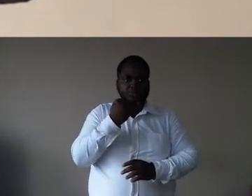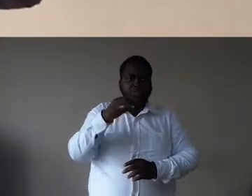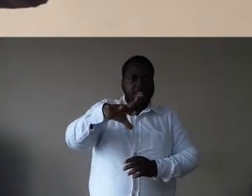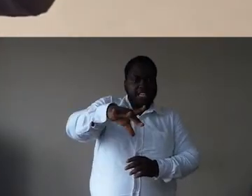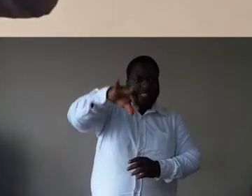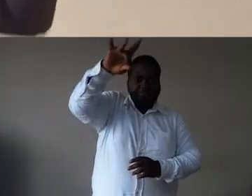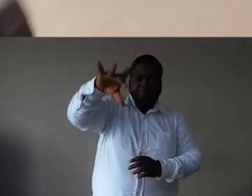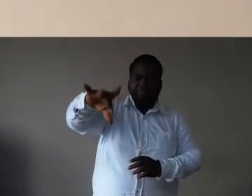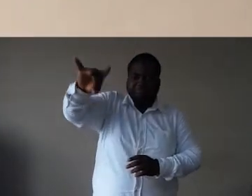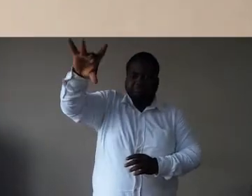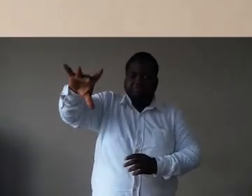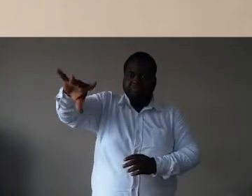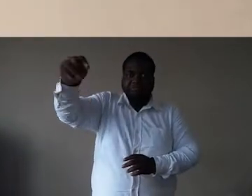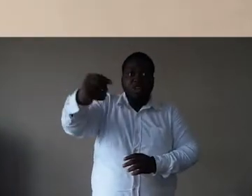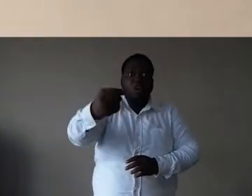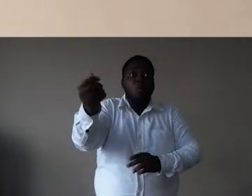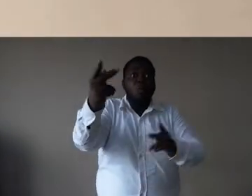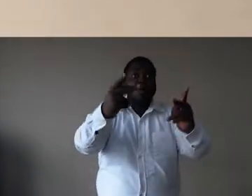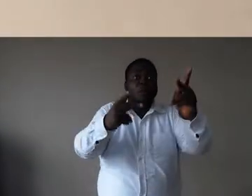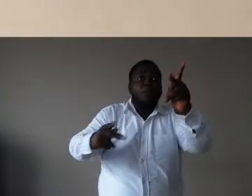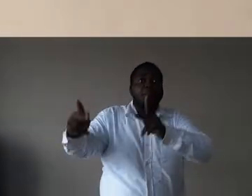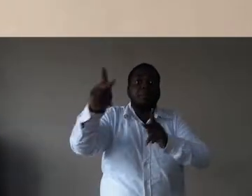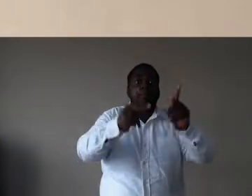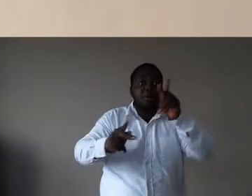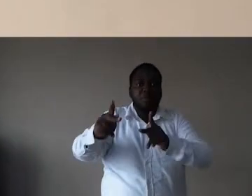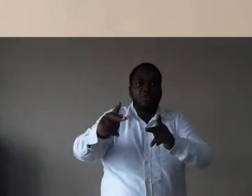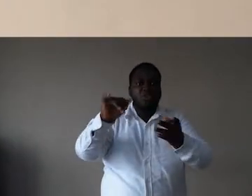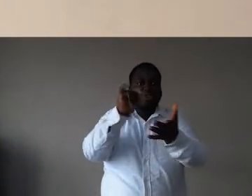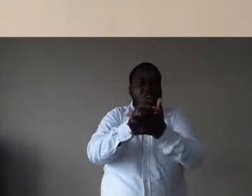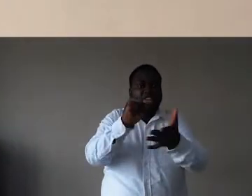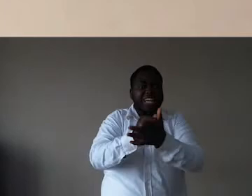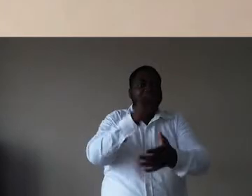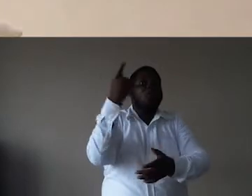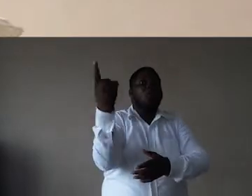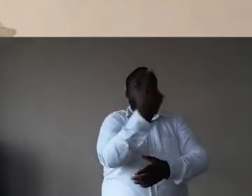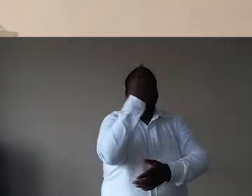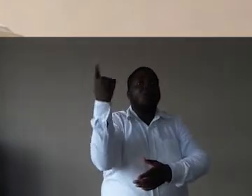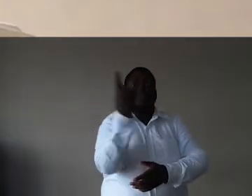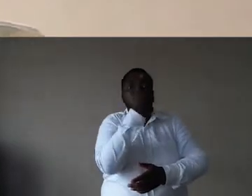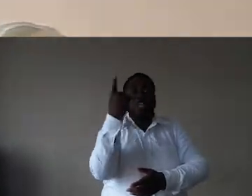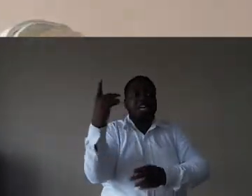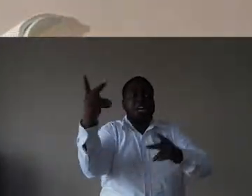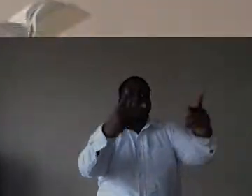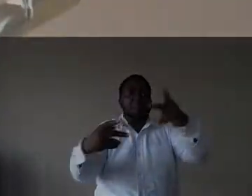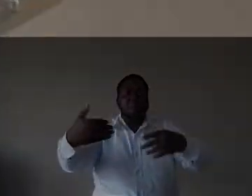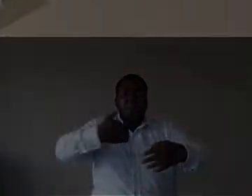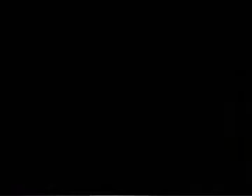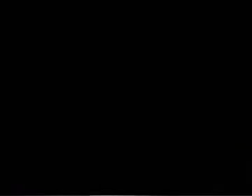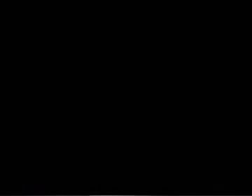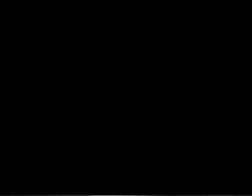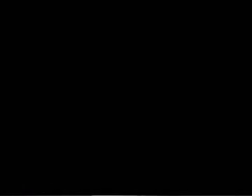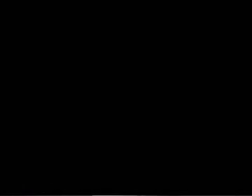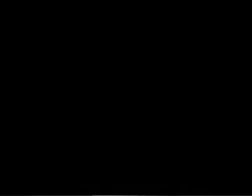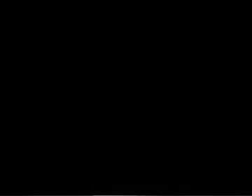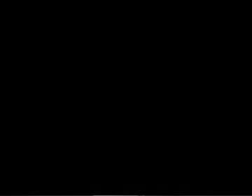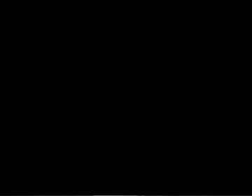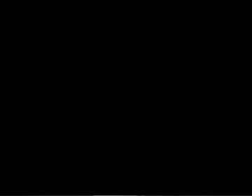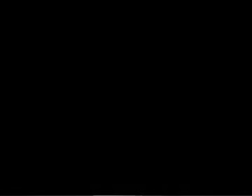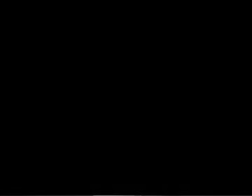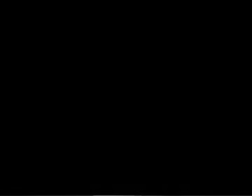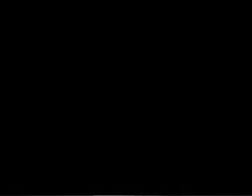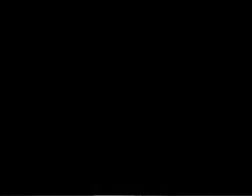hold the Ark of Covenant to prevent it from falling. What happened to him? And why are we reading this text? Let's listen to the